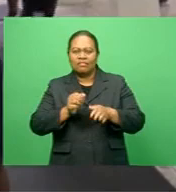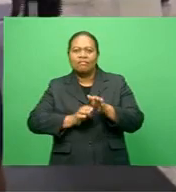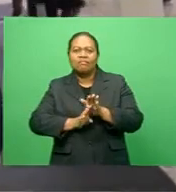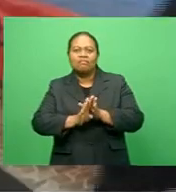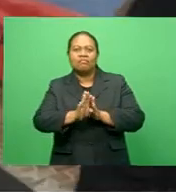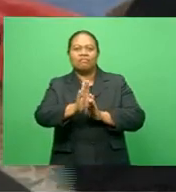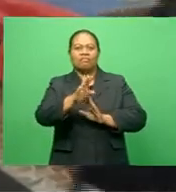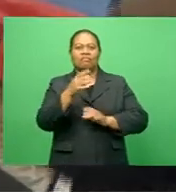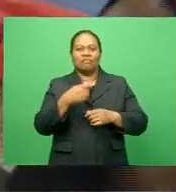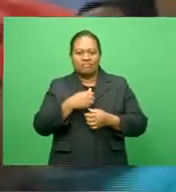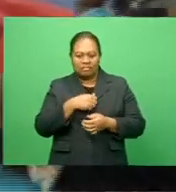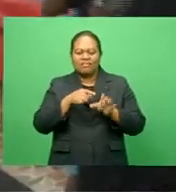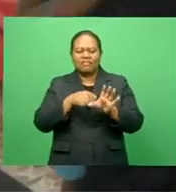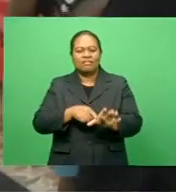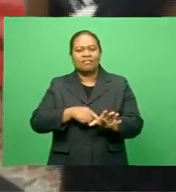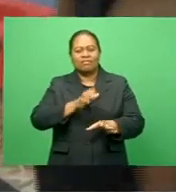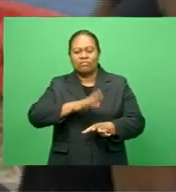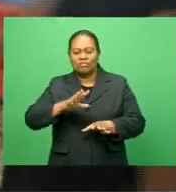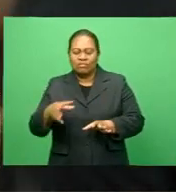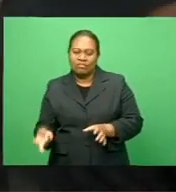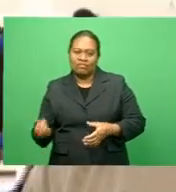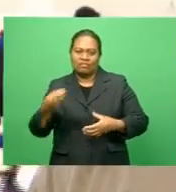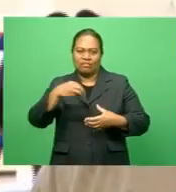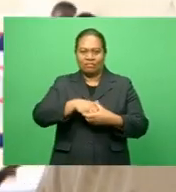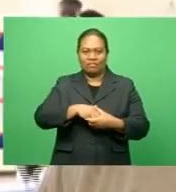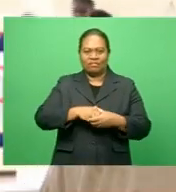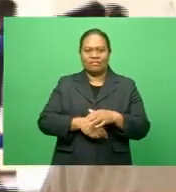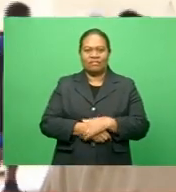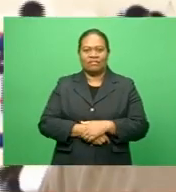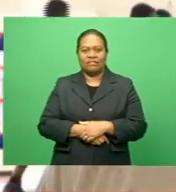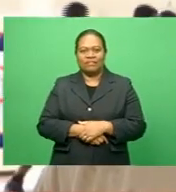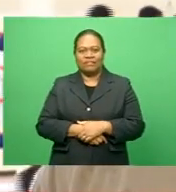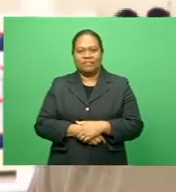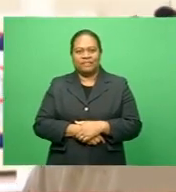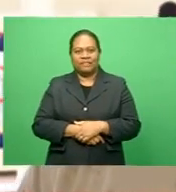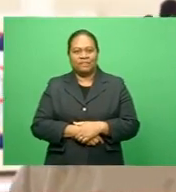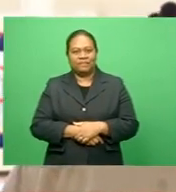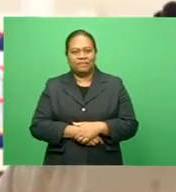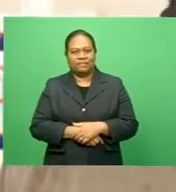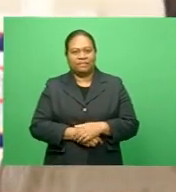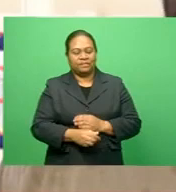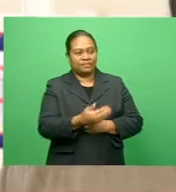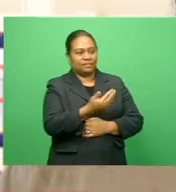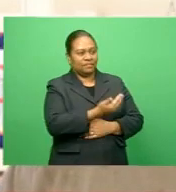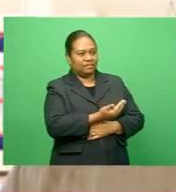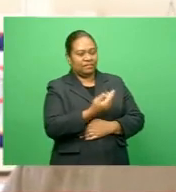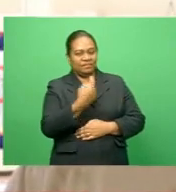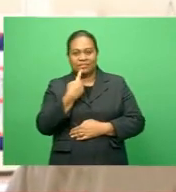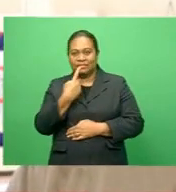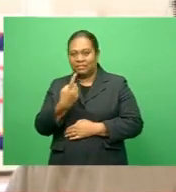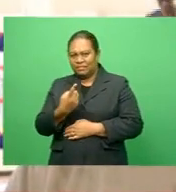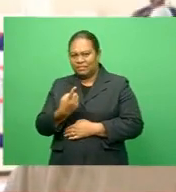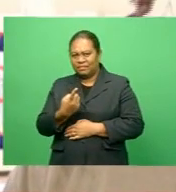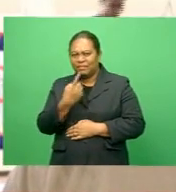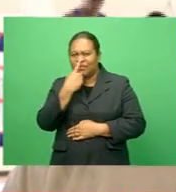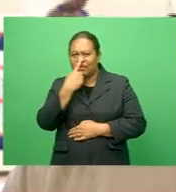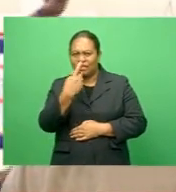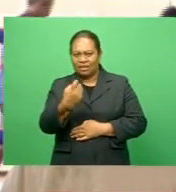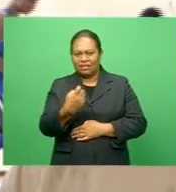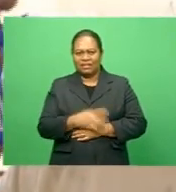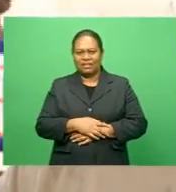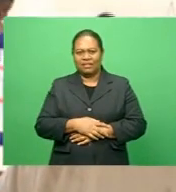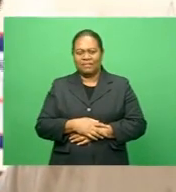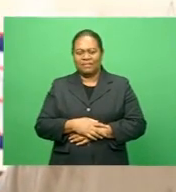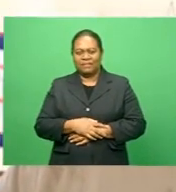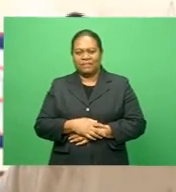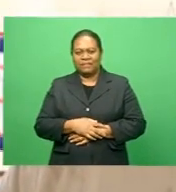kids that have shown interest in joining the club. So we are very fortunate that for